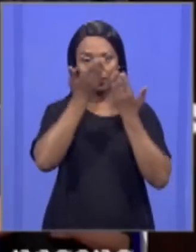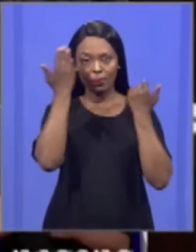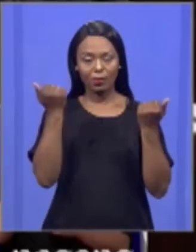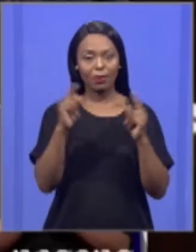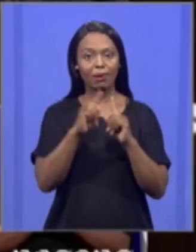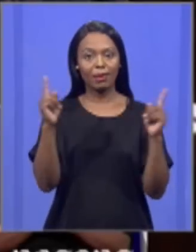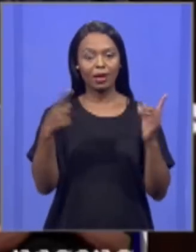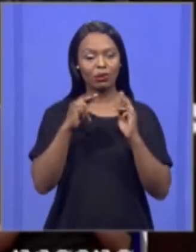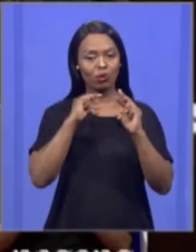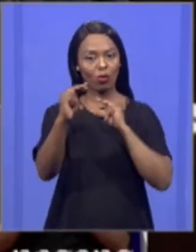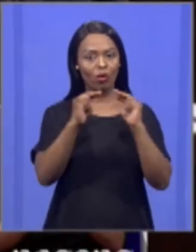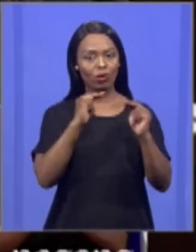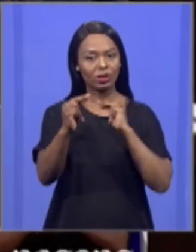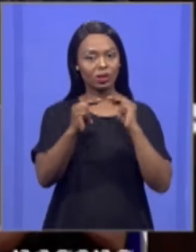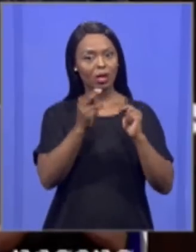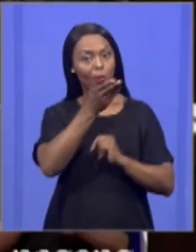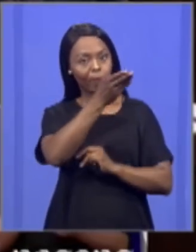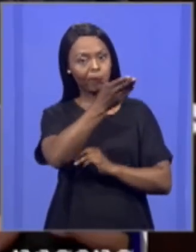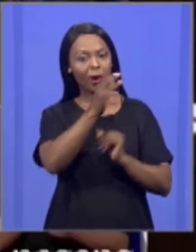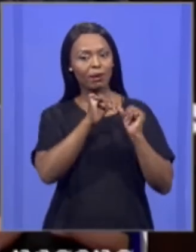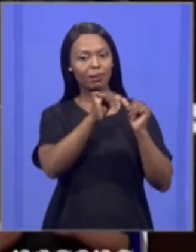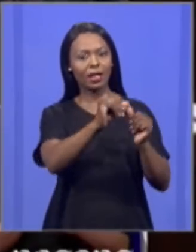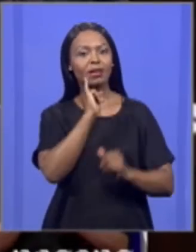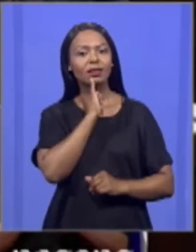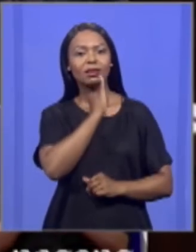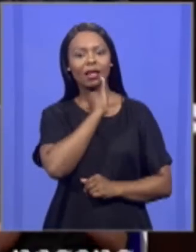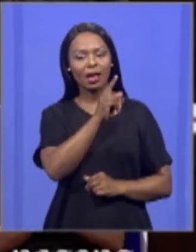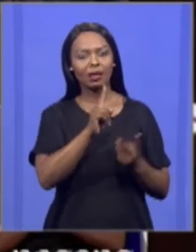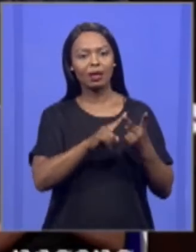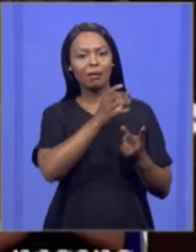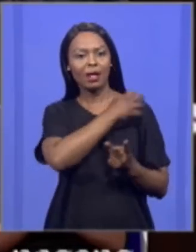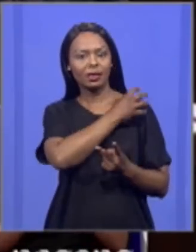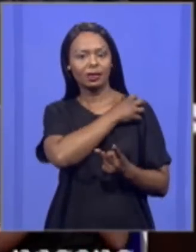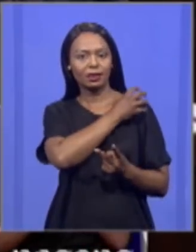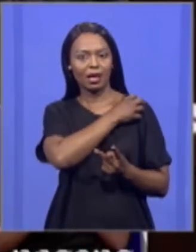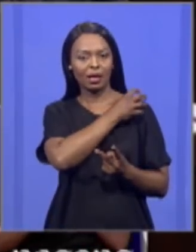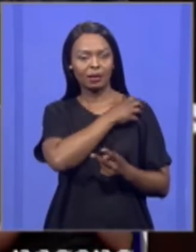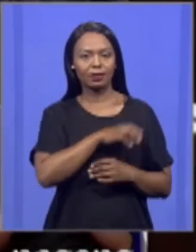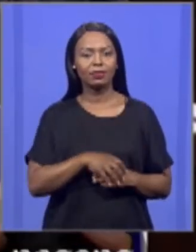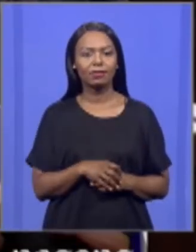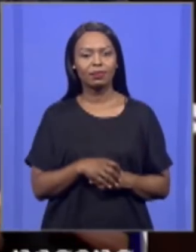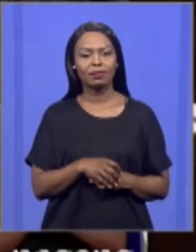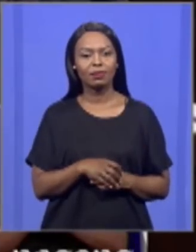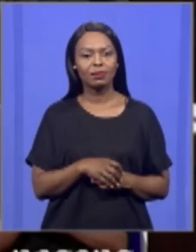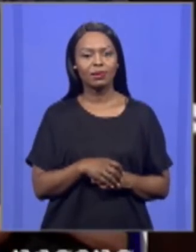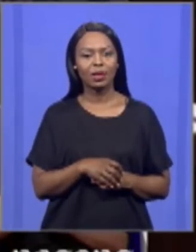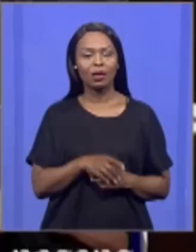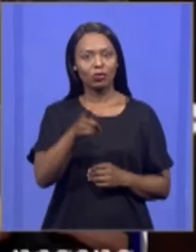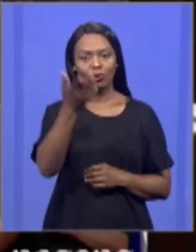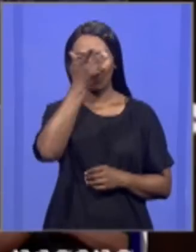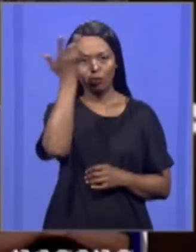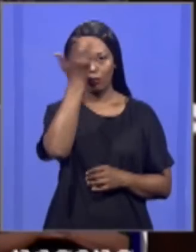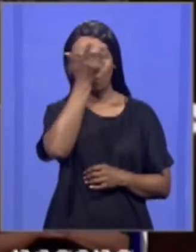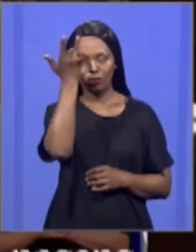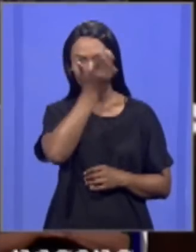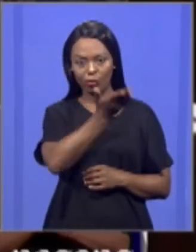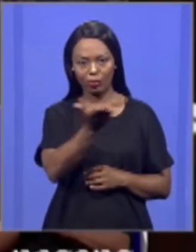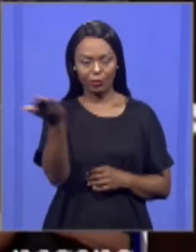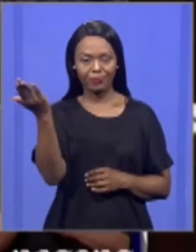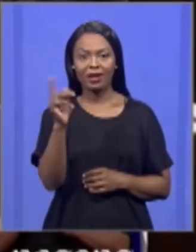there are negotiations going on in Israel, between Israel and Palestine. You will not know that. And the first of